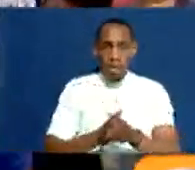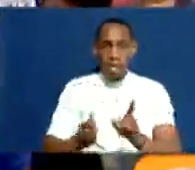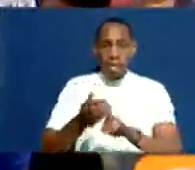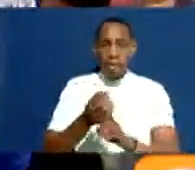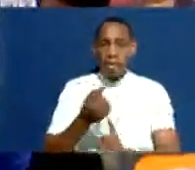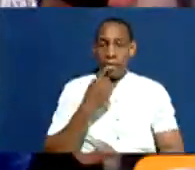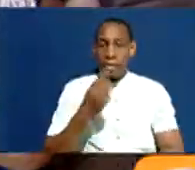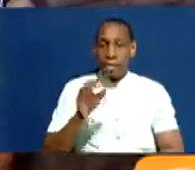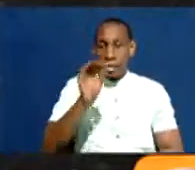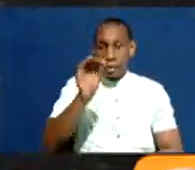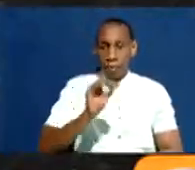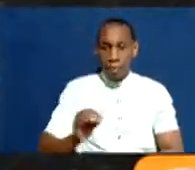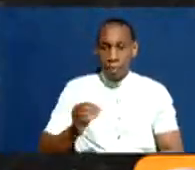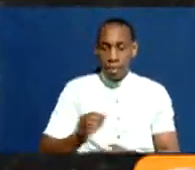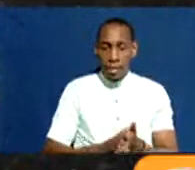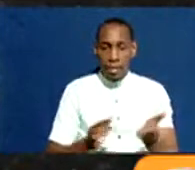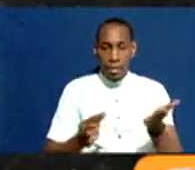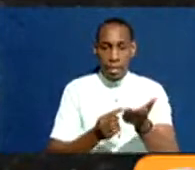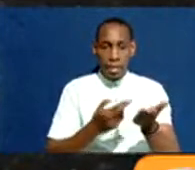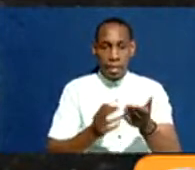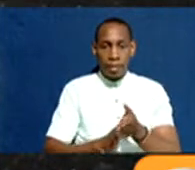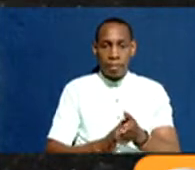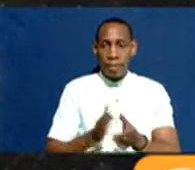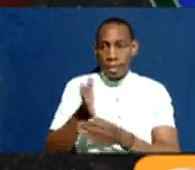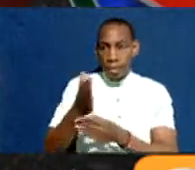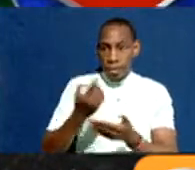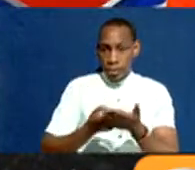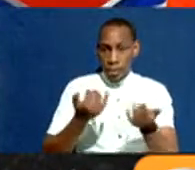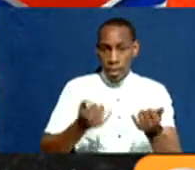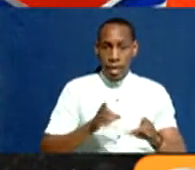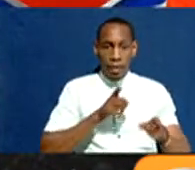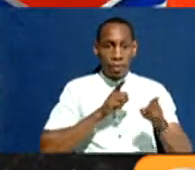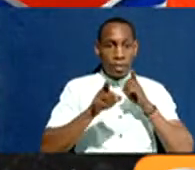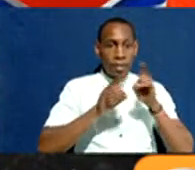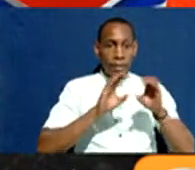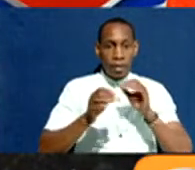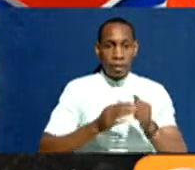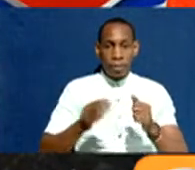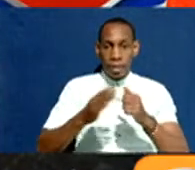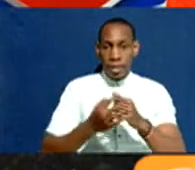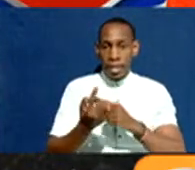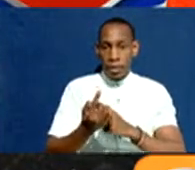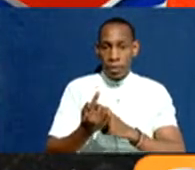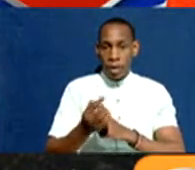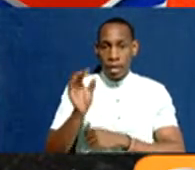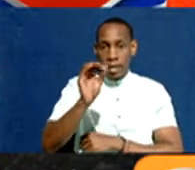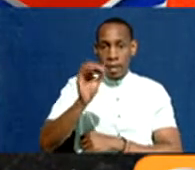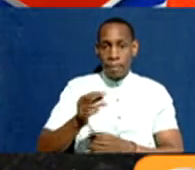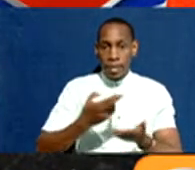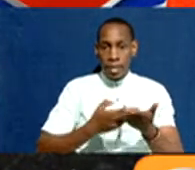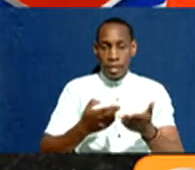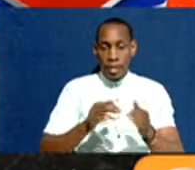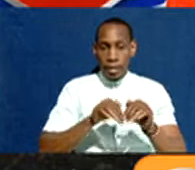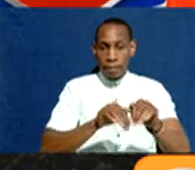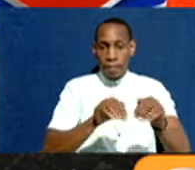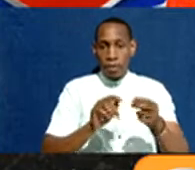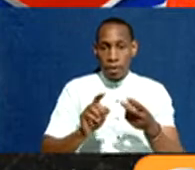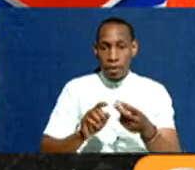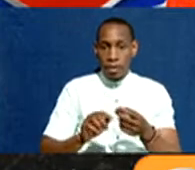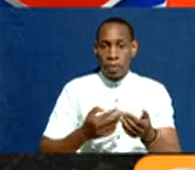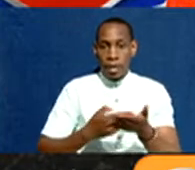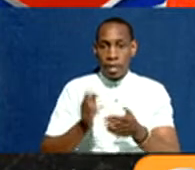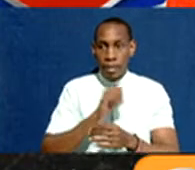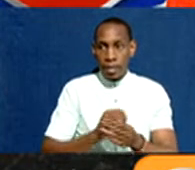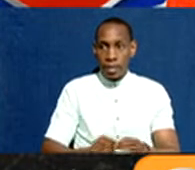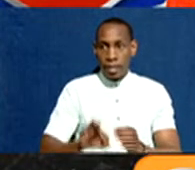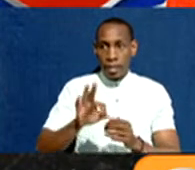SIM registration. By close of Thursday this week, Safaricom was at 91% registration compliance after